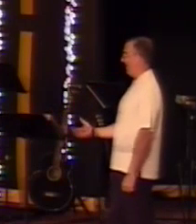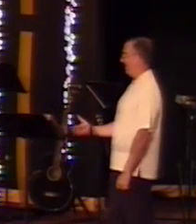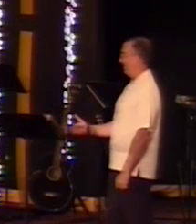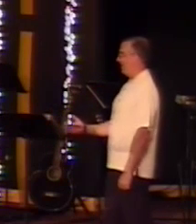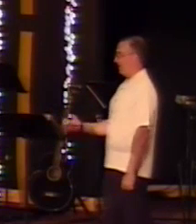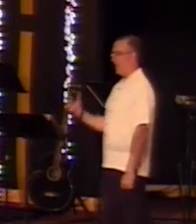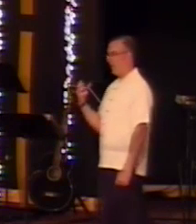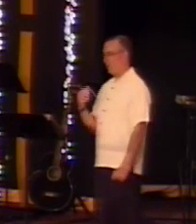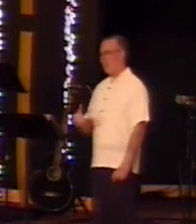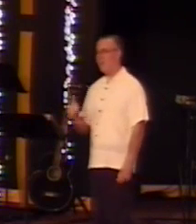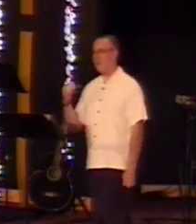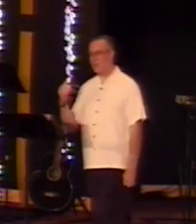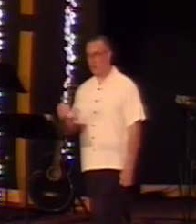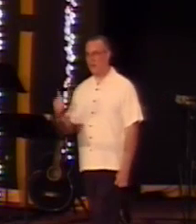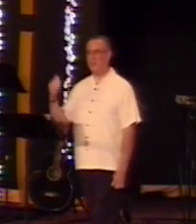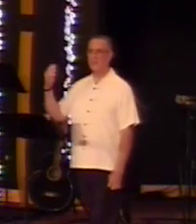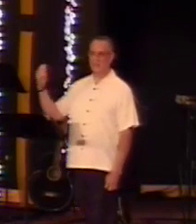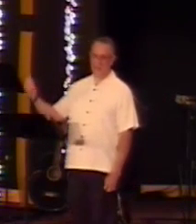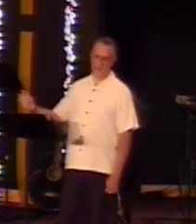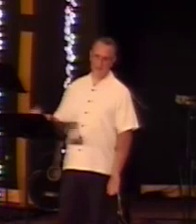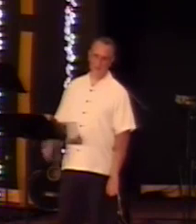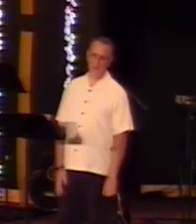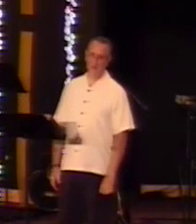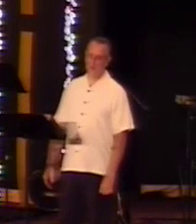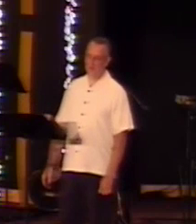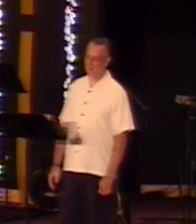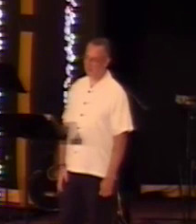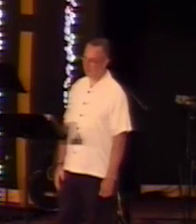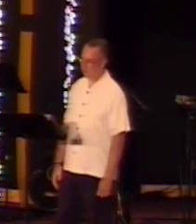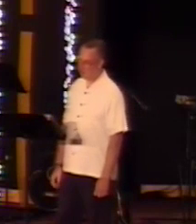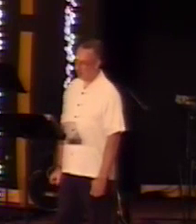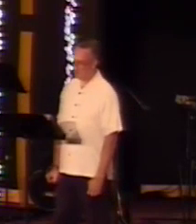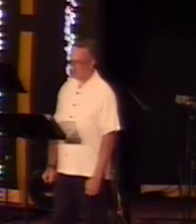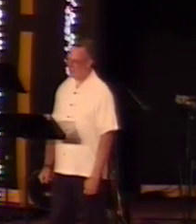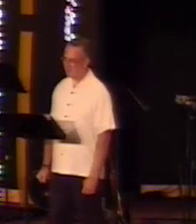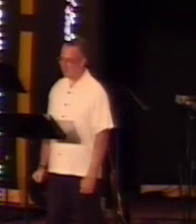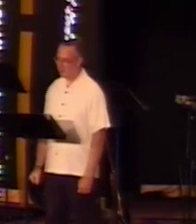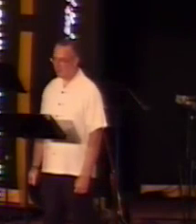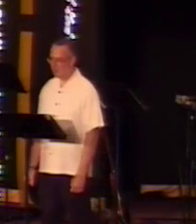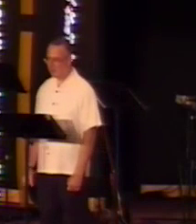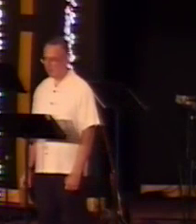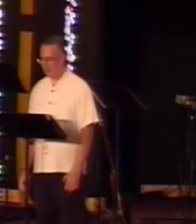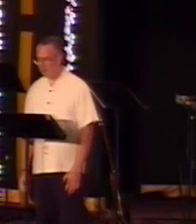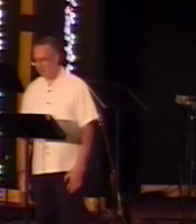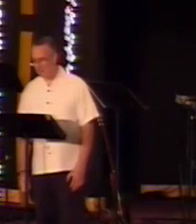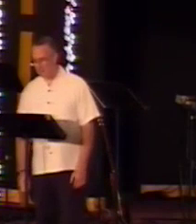us that about our faith in the working of God when we're baptized.